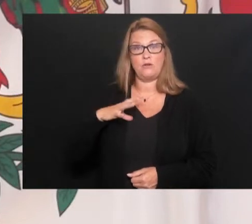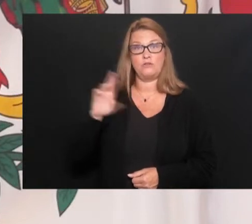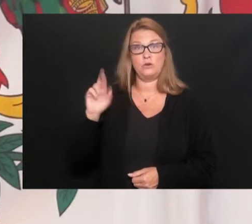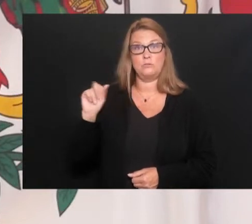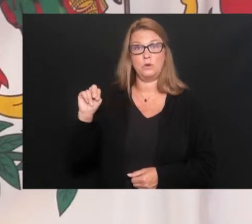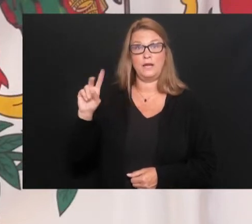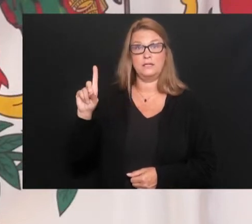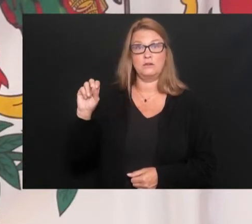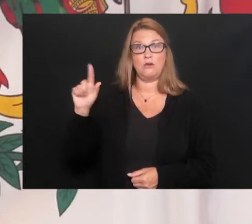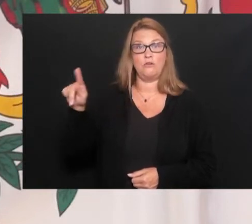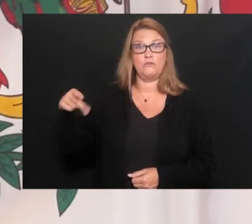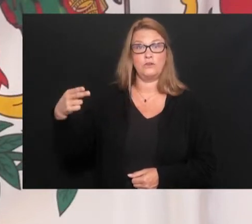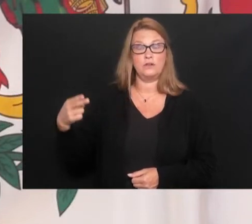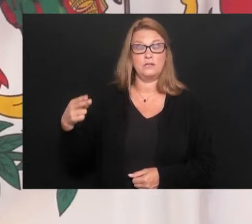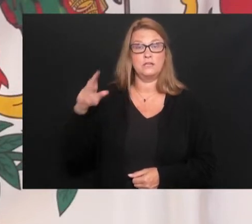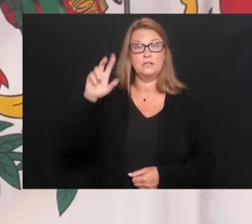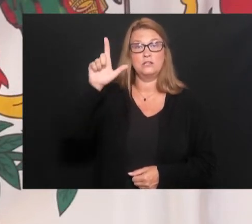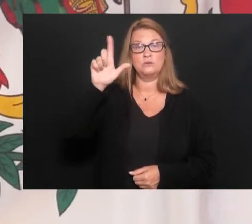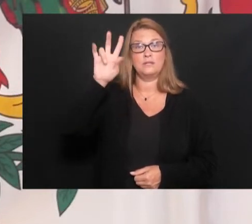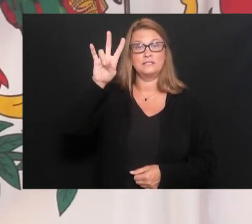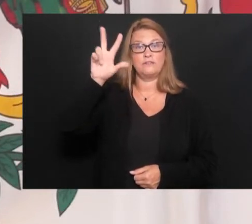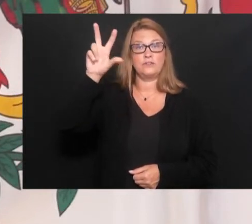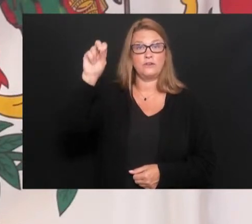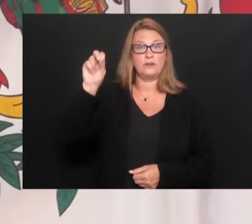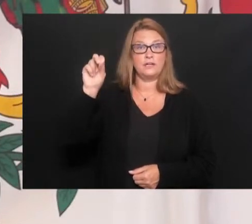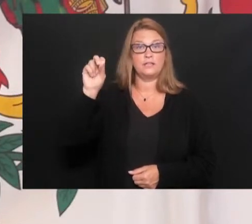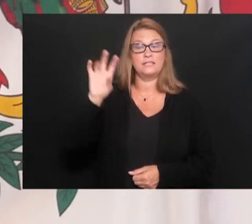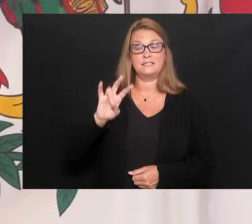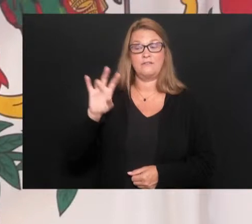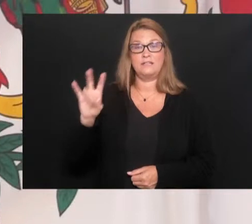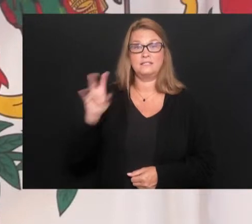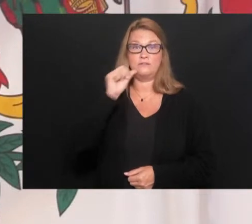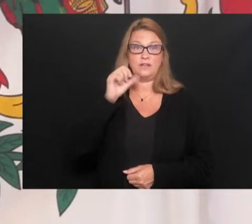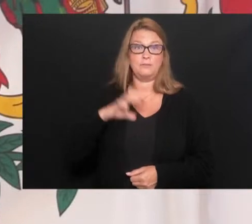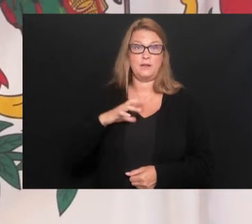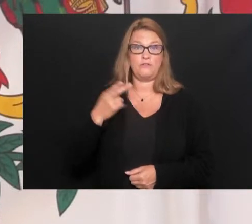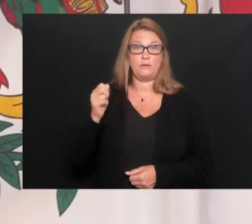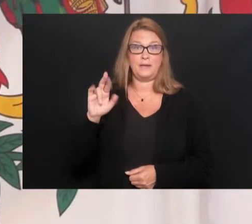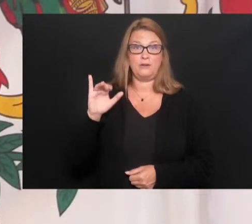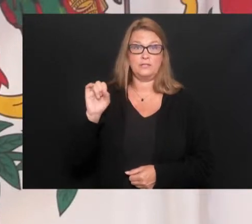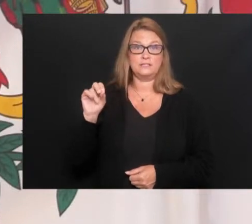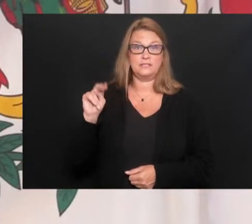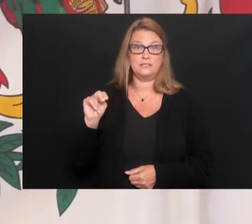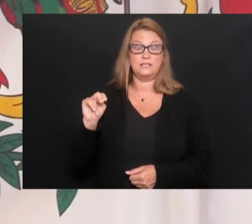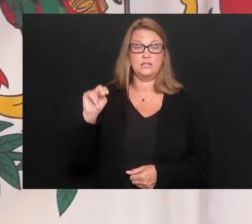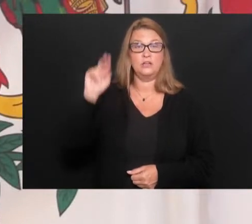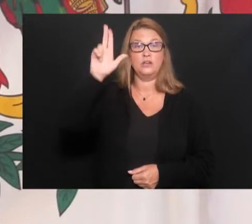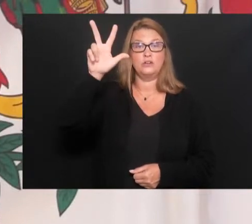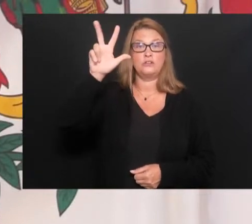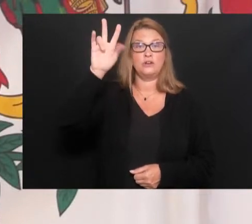County. The 3,730th death, a 77-year-old female from Harrison County. The